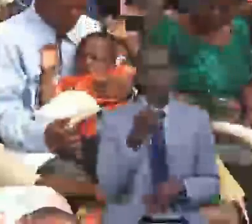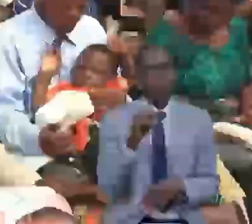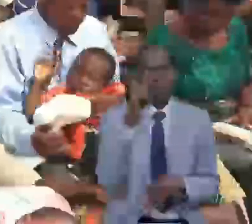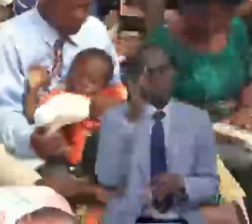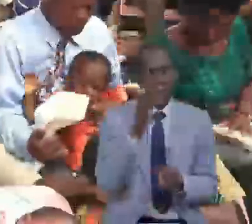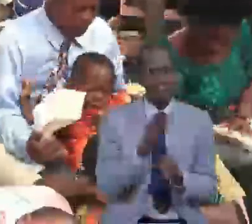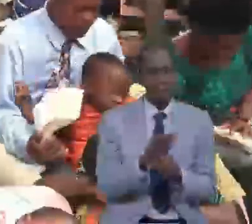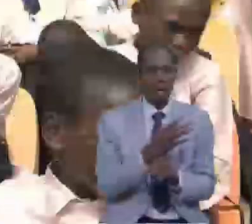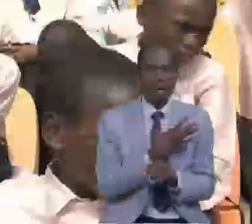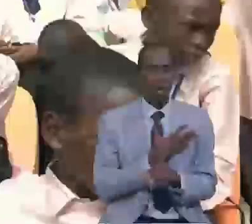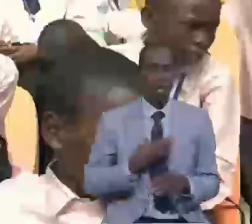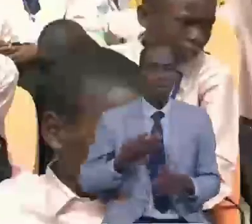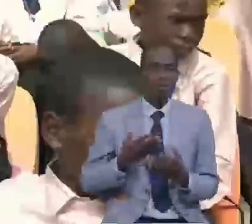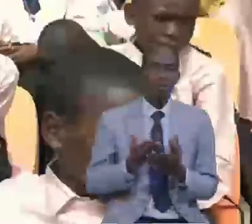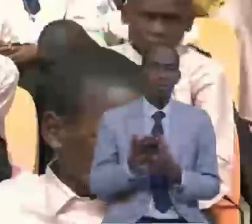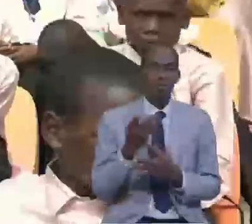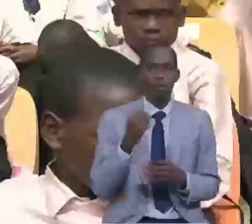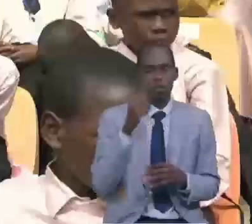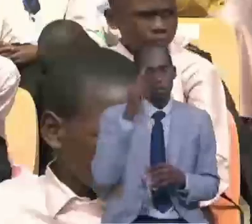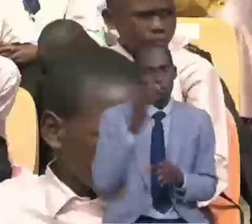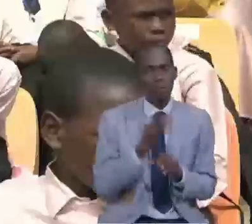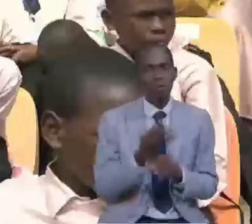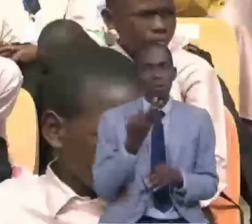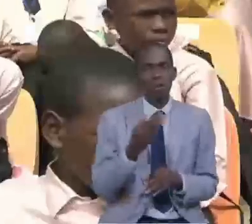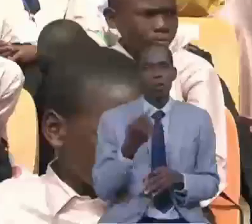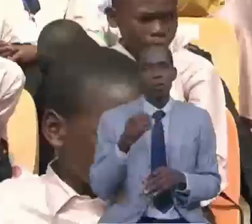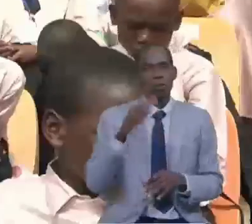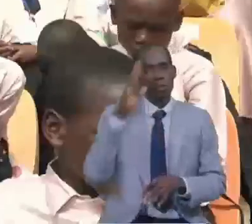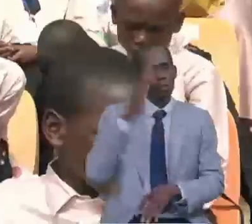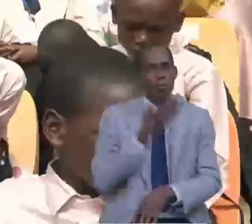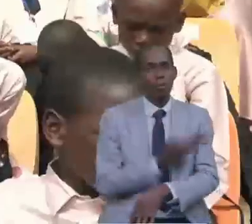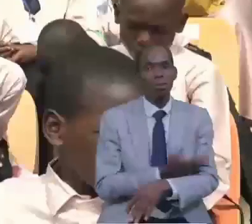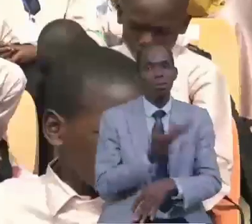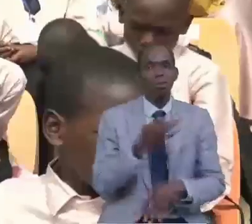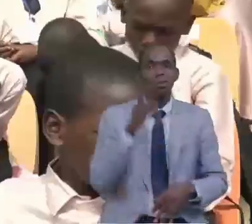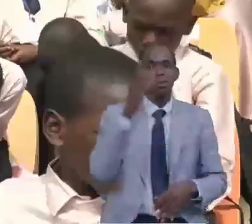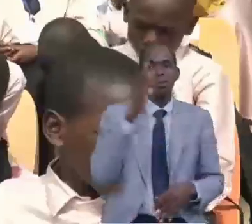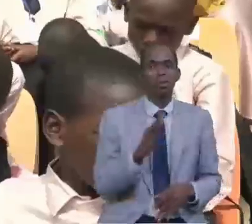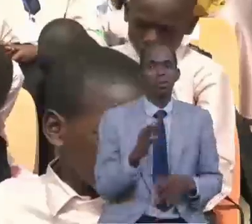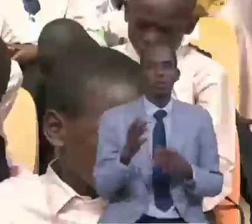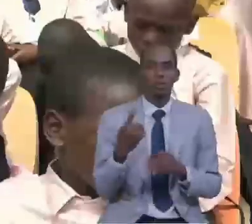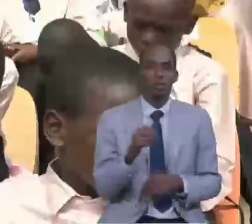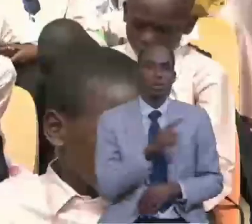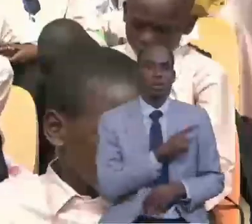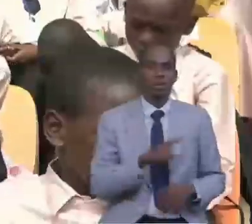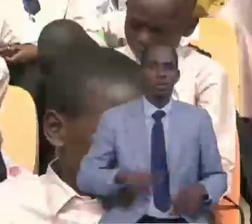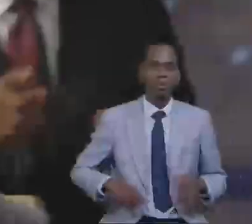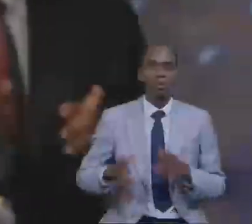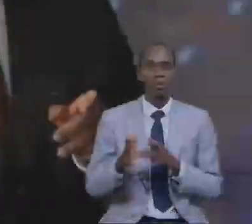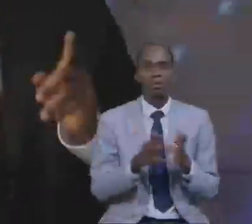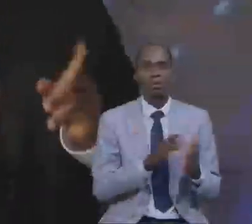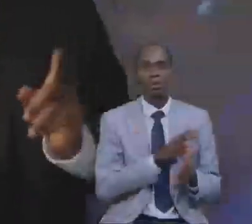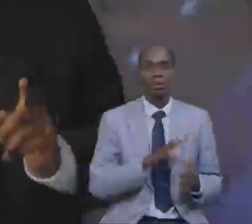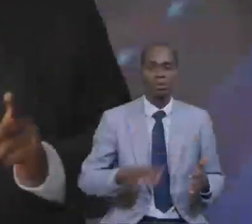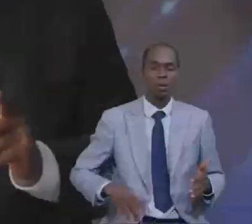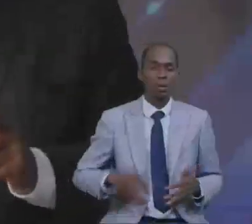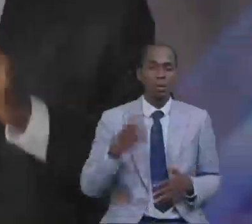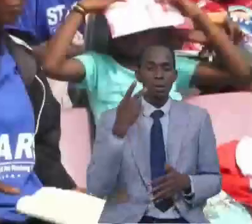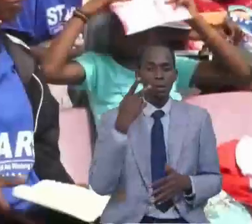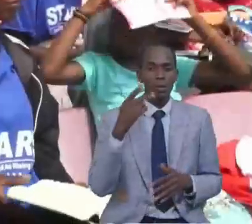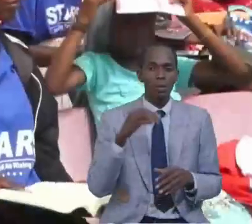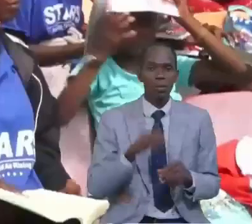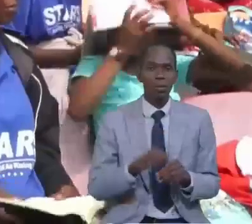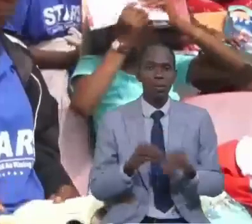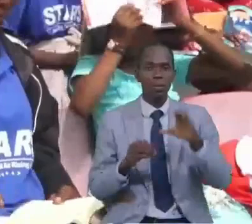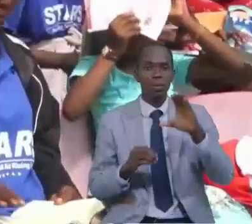It tells us in Colossians chapter 3, from verse 1, it says, if ye then